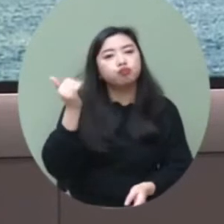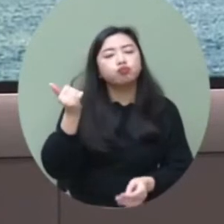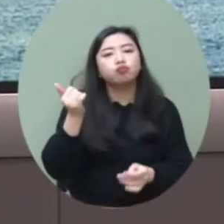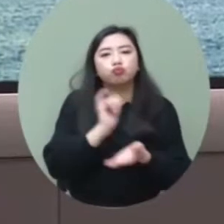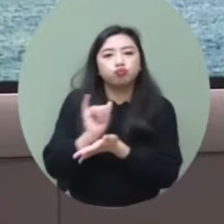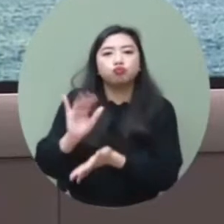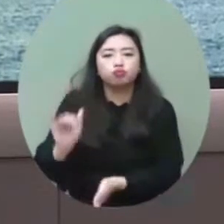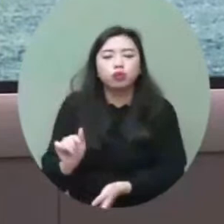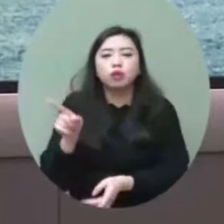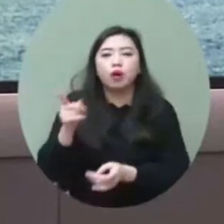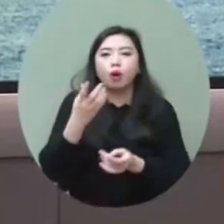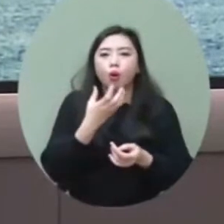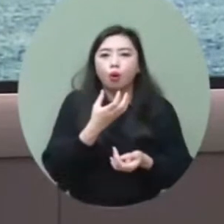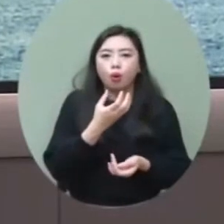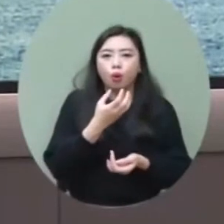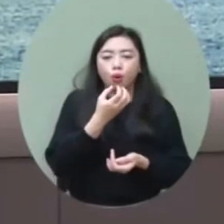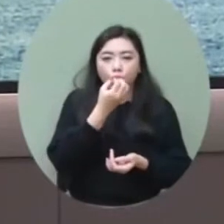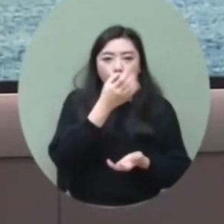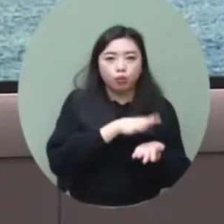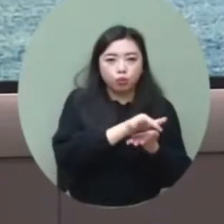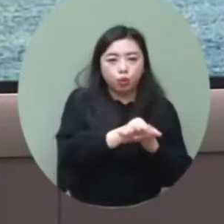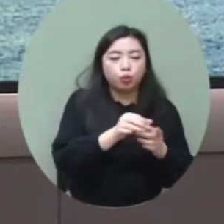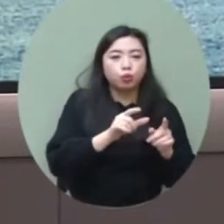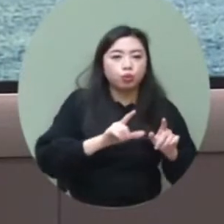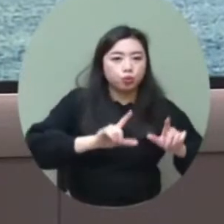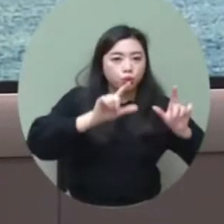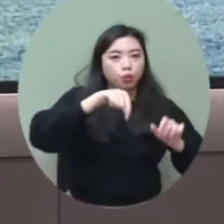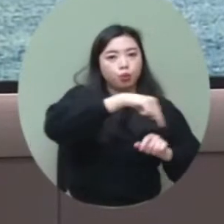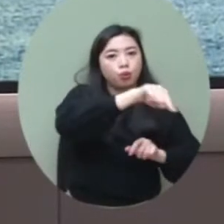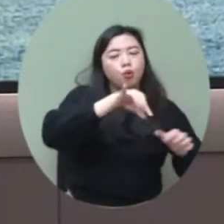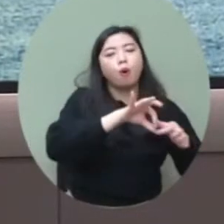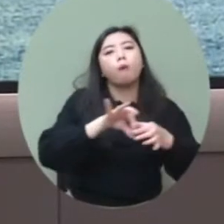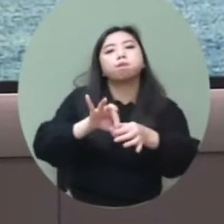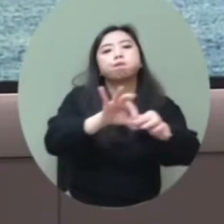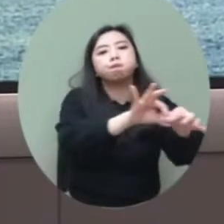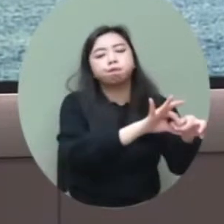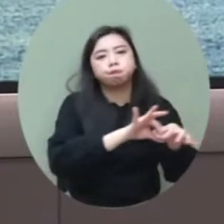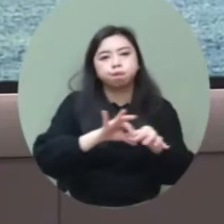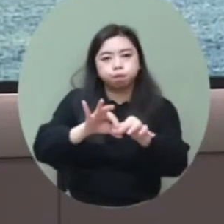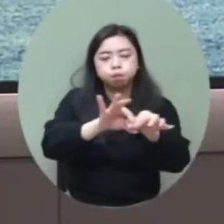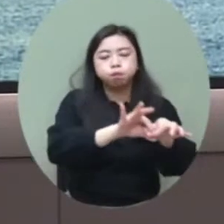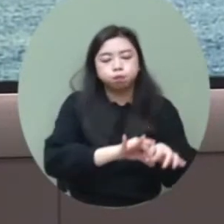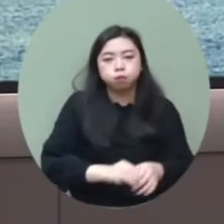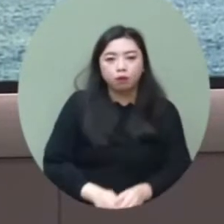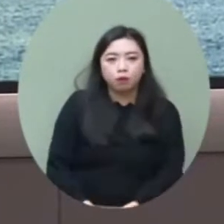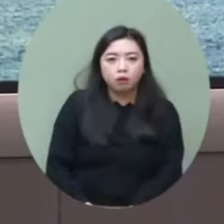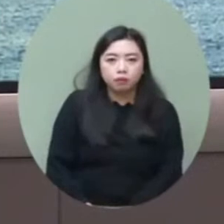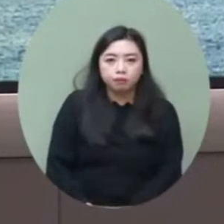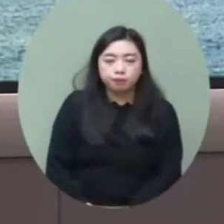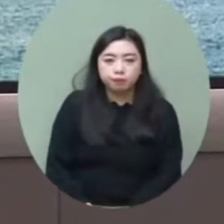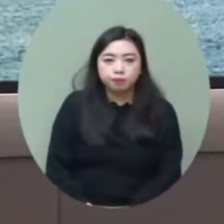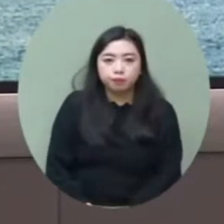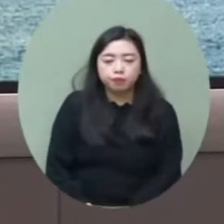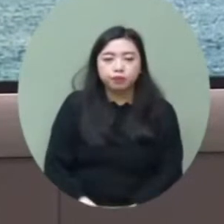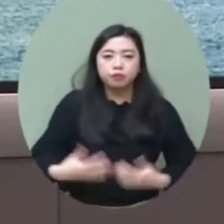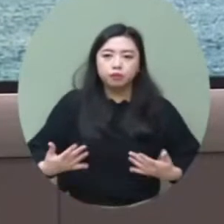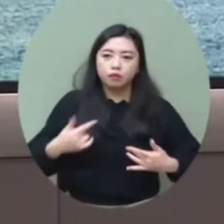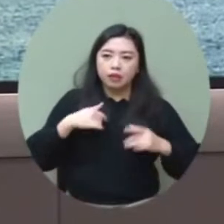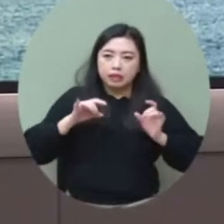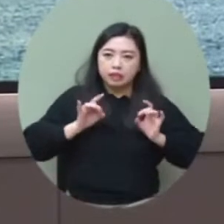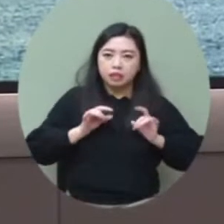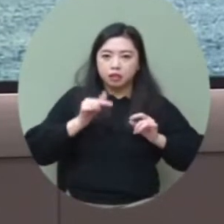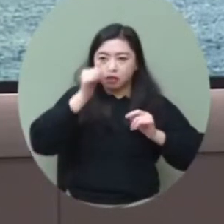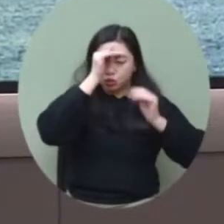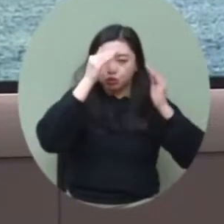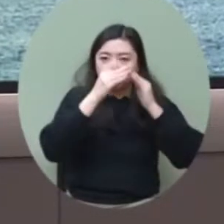We are discussing with other private hospitals, and they are very kind that they